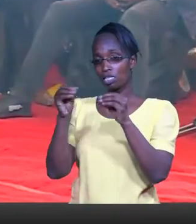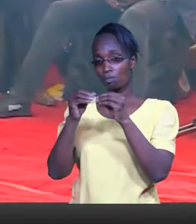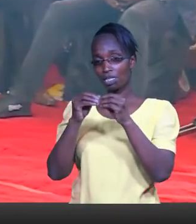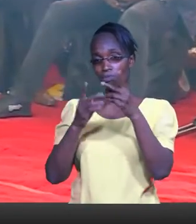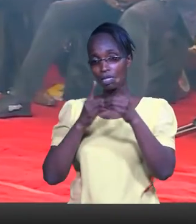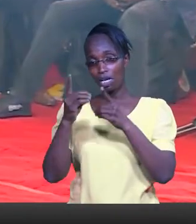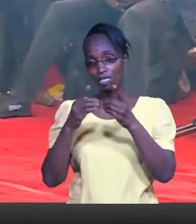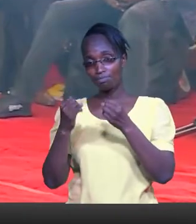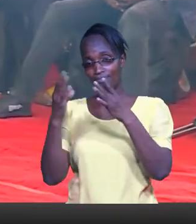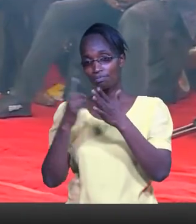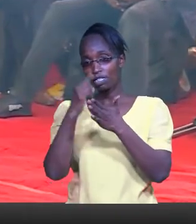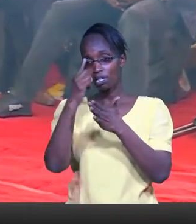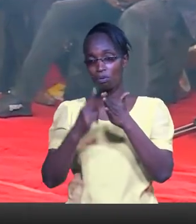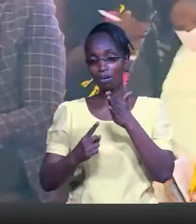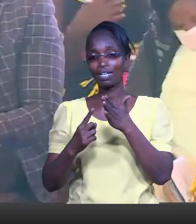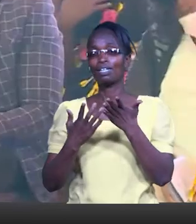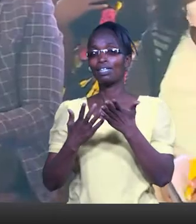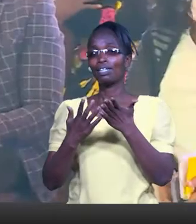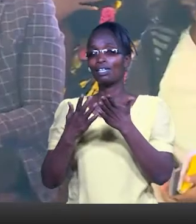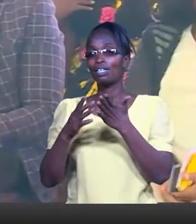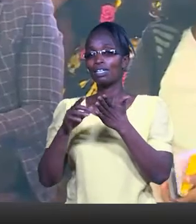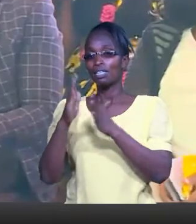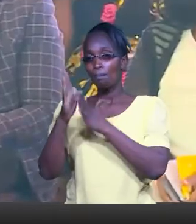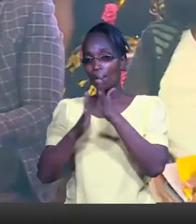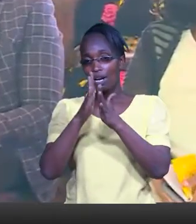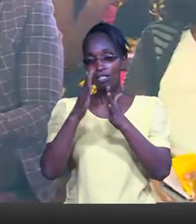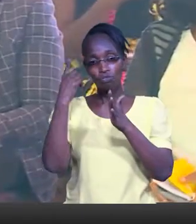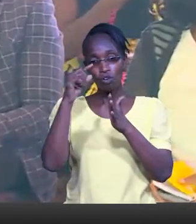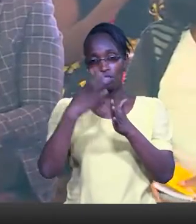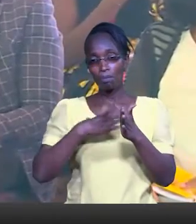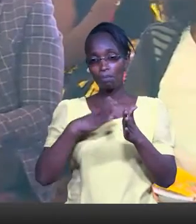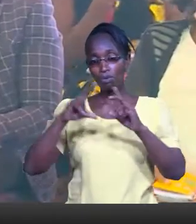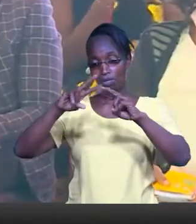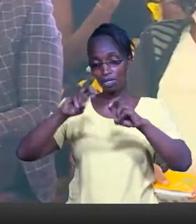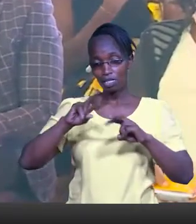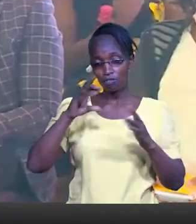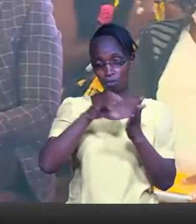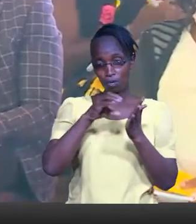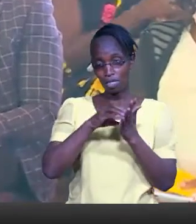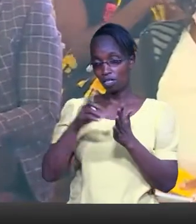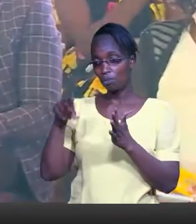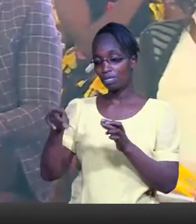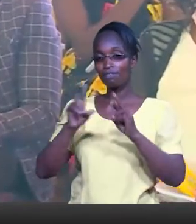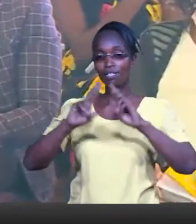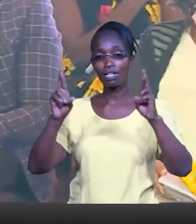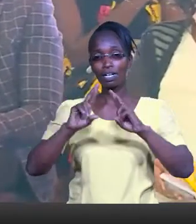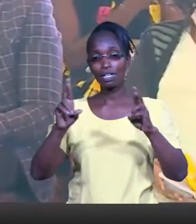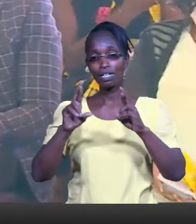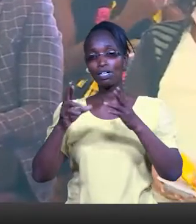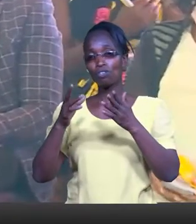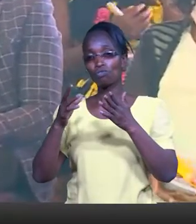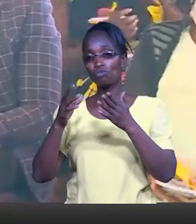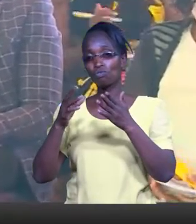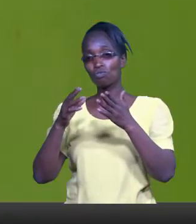meeting. Akisema Kivumbi sasa ni kati ya wanaojitafutia vyeo na walala hoi, na yeye yupo tayari kupambana